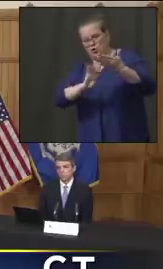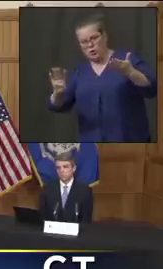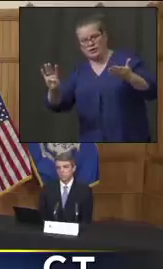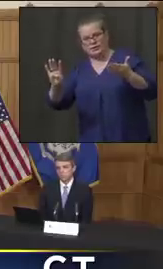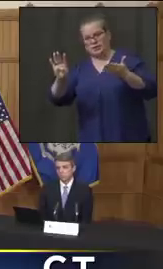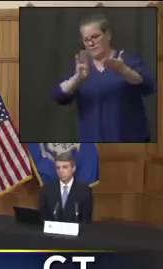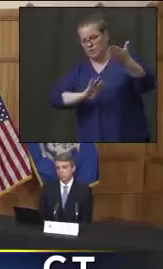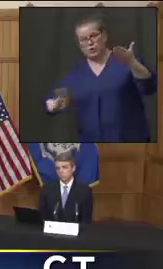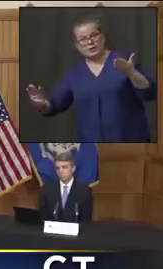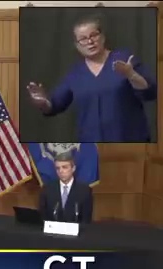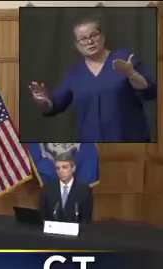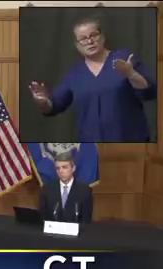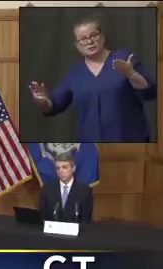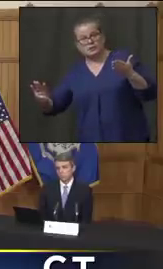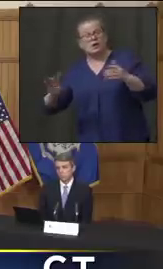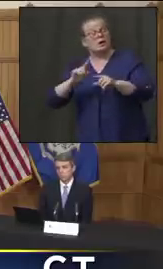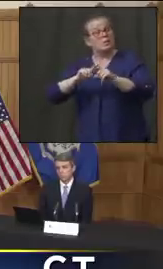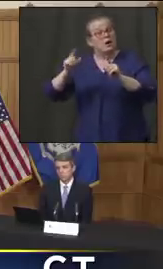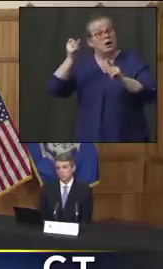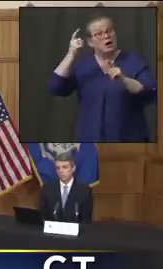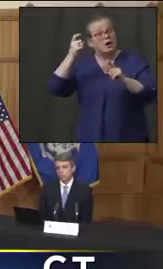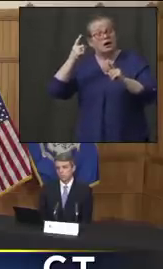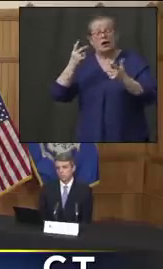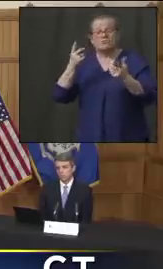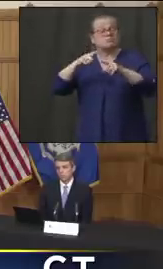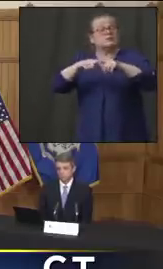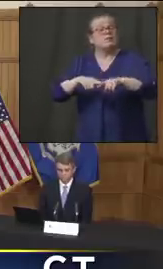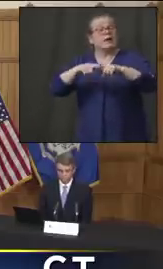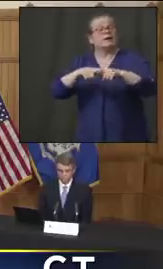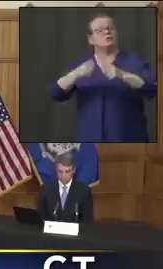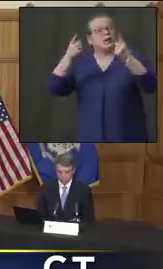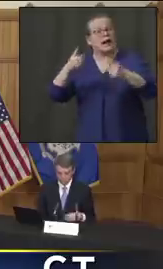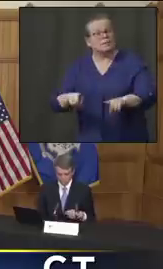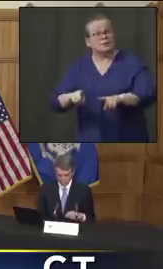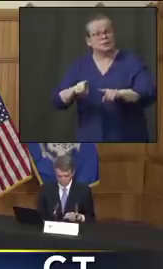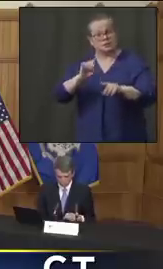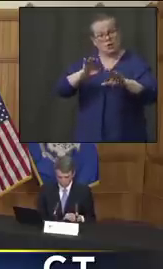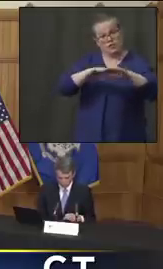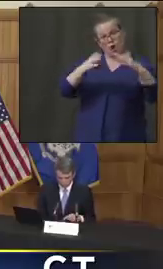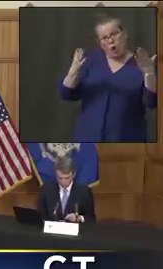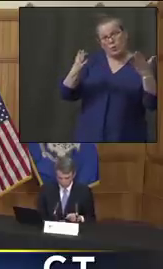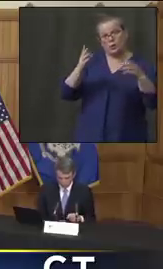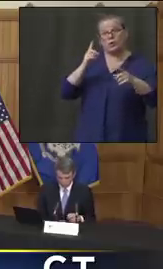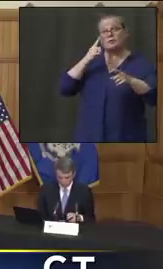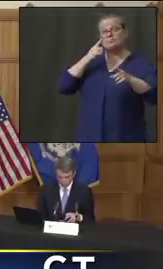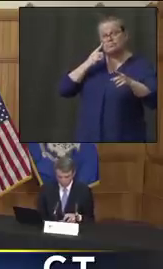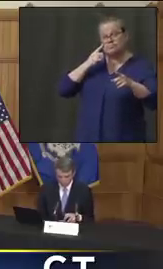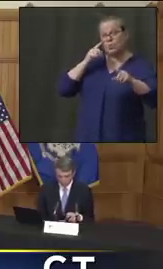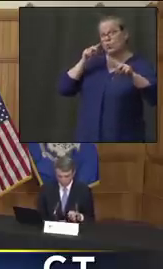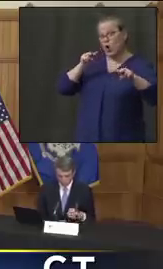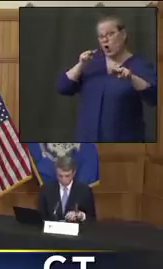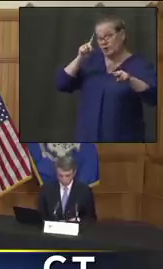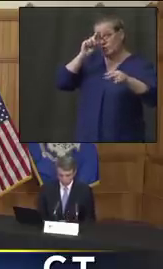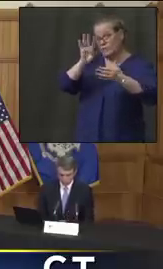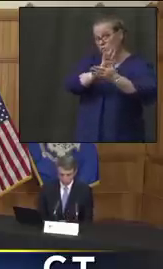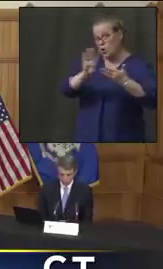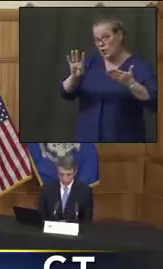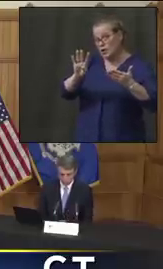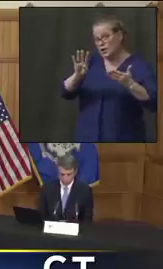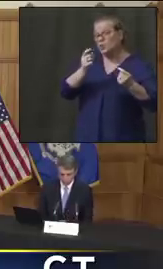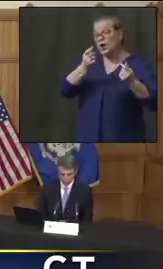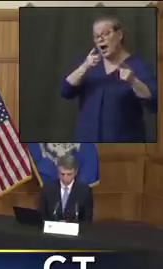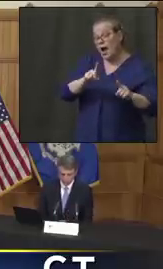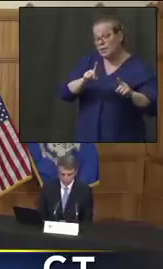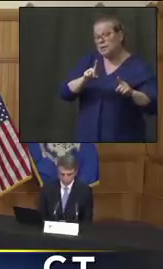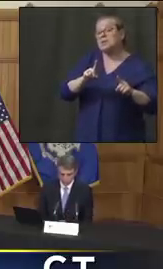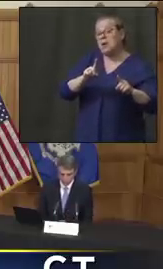be 8 or 10 weeks based on what kind of health metrics and performance metrics come out. So once we open